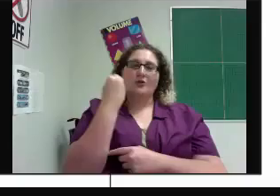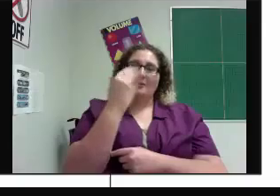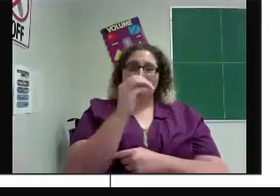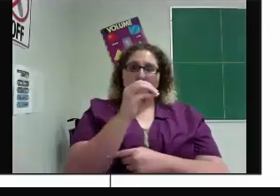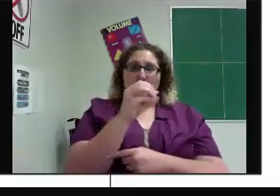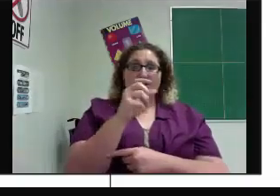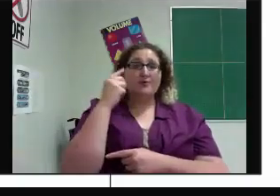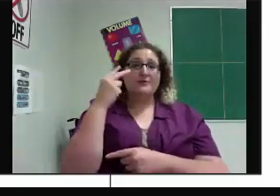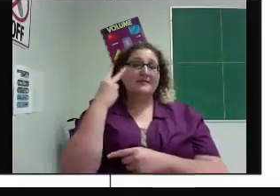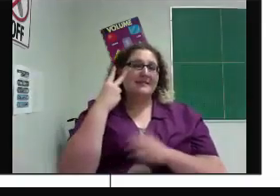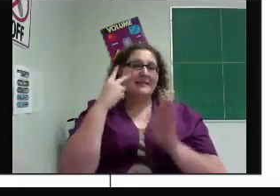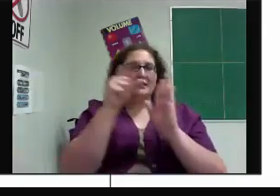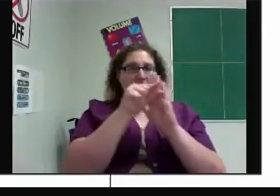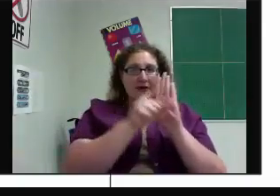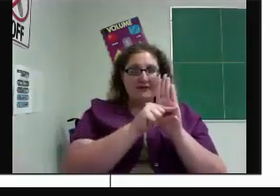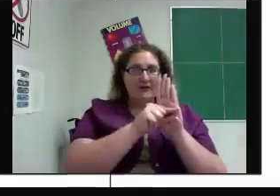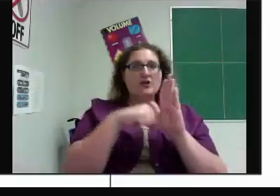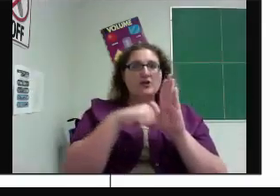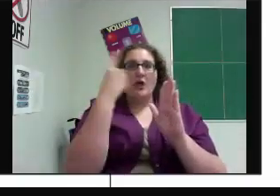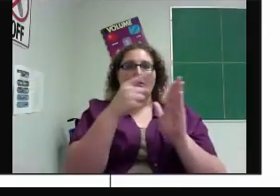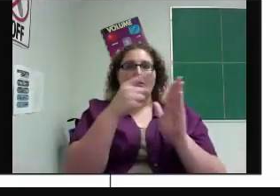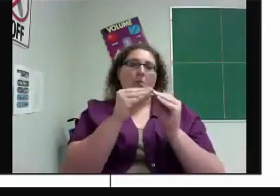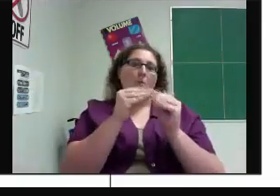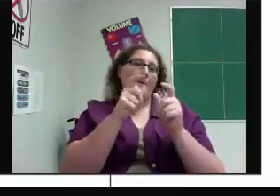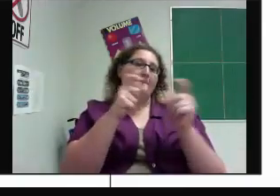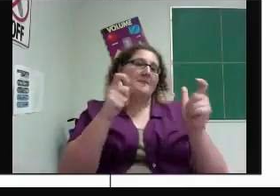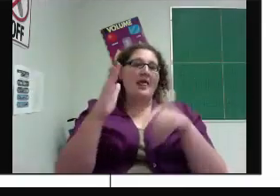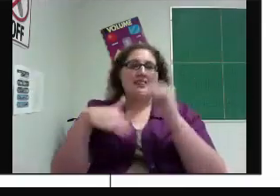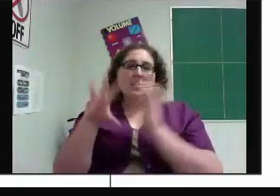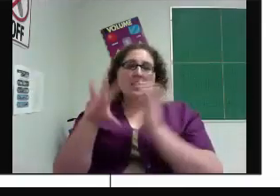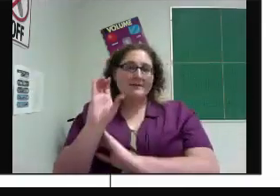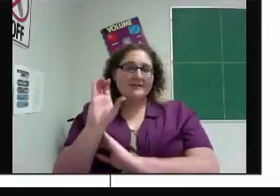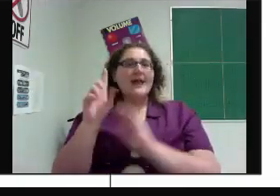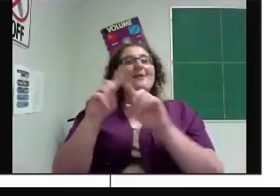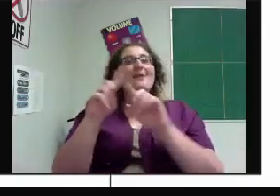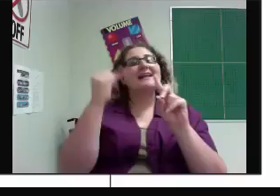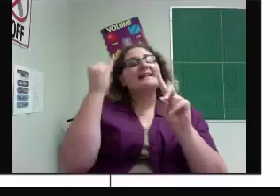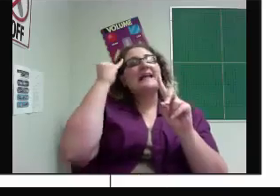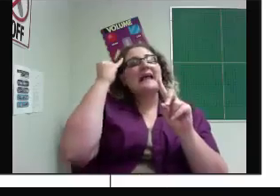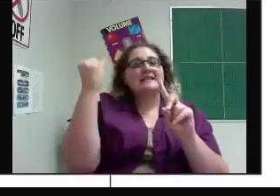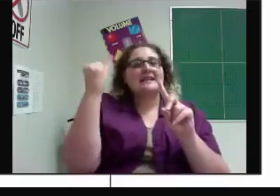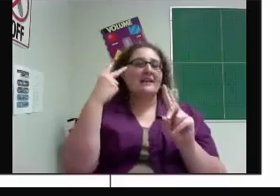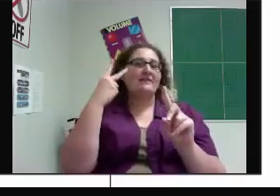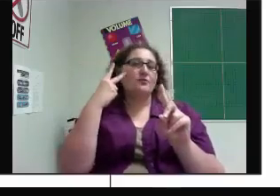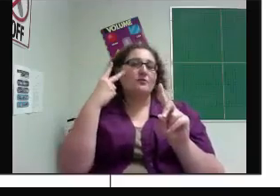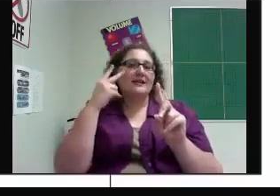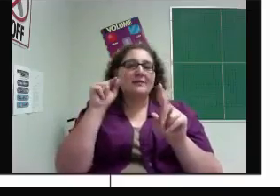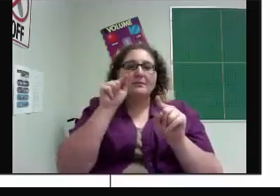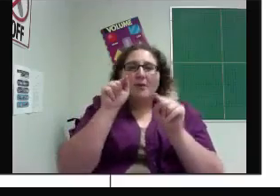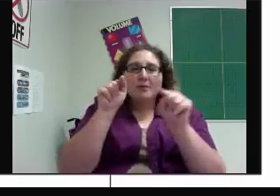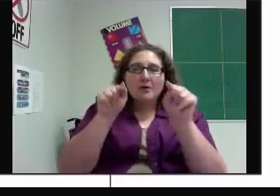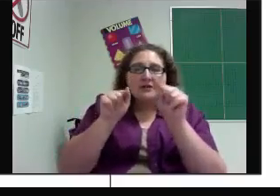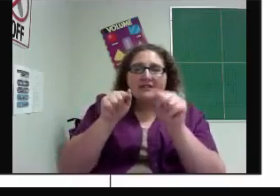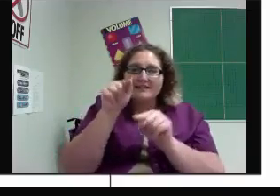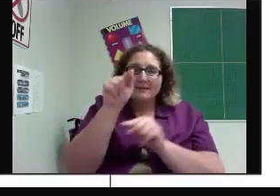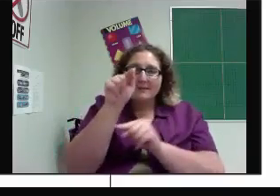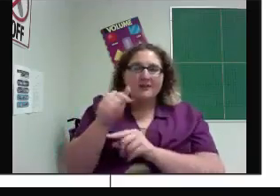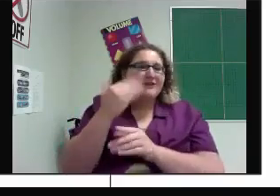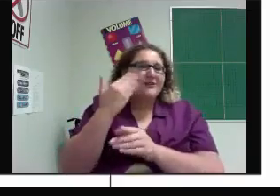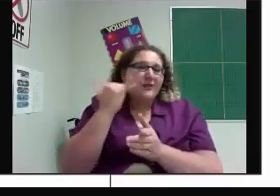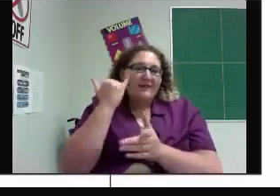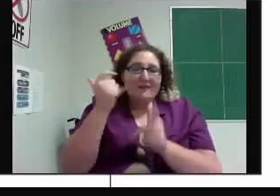seen Springfield, it looks a lot larger than Webb City, but it's the idea that if you see those little towns on there, you can't understand